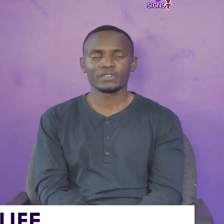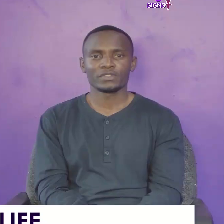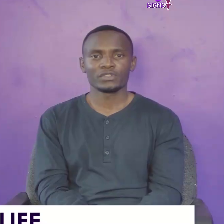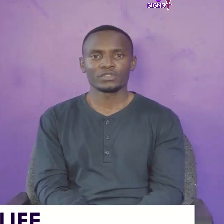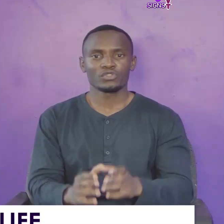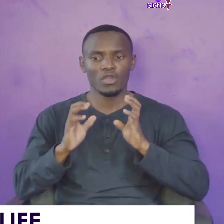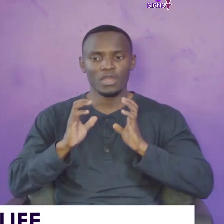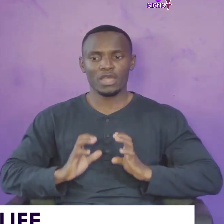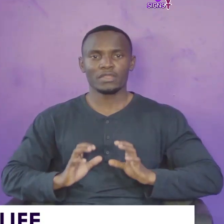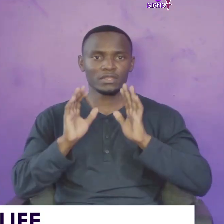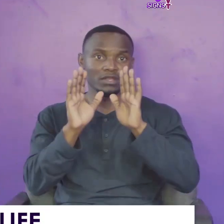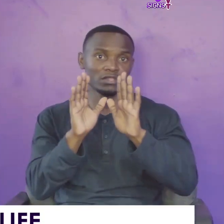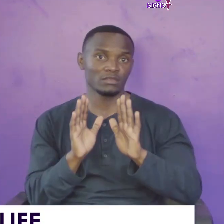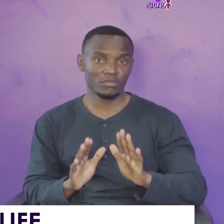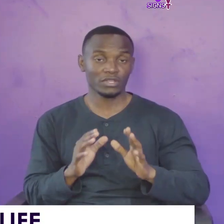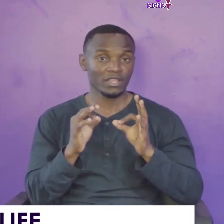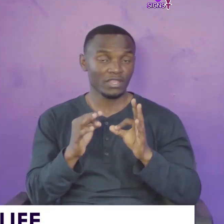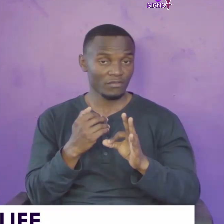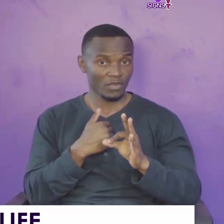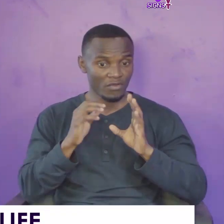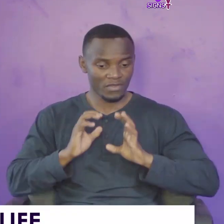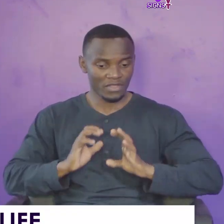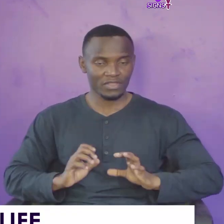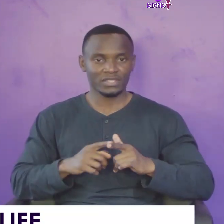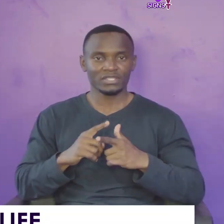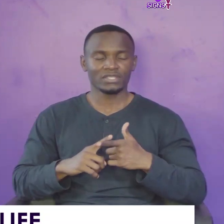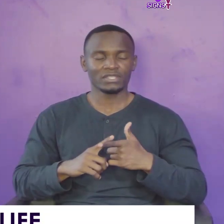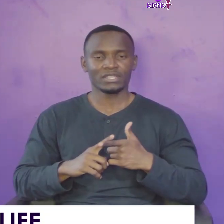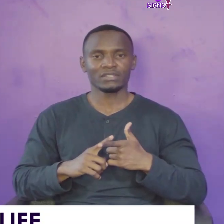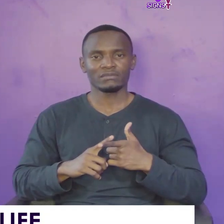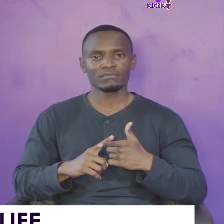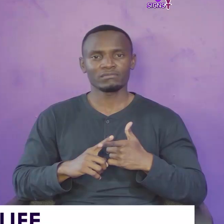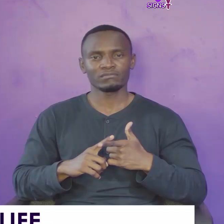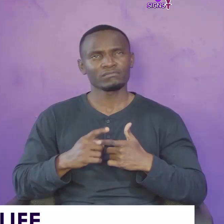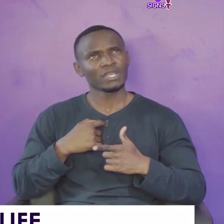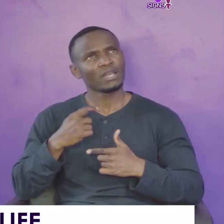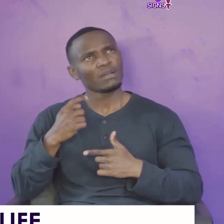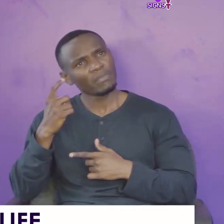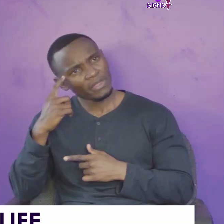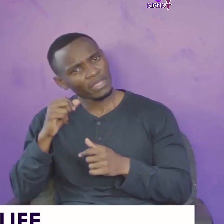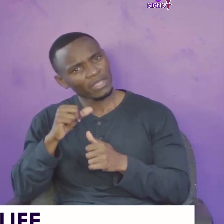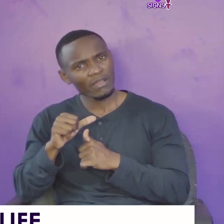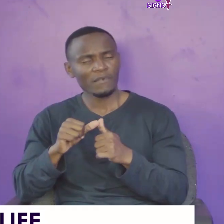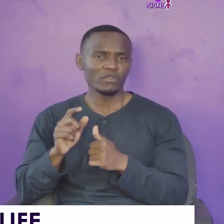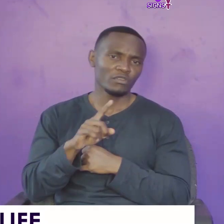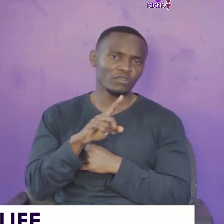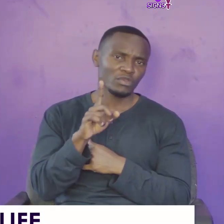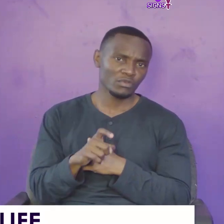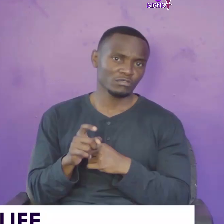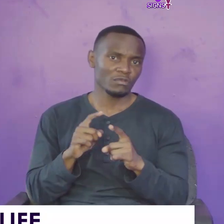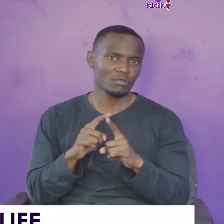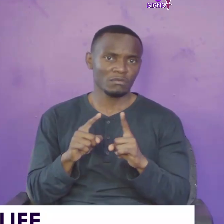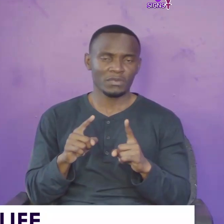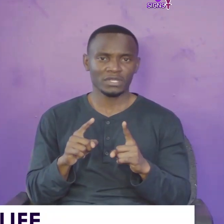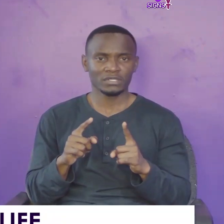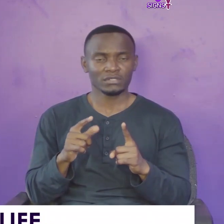then you're friendly to the light. I'm thinking of that question that I wanted to frame, but for